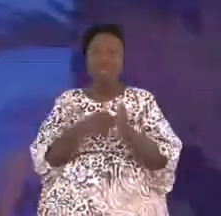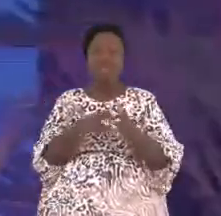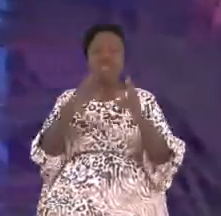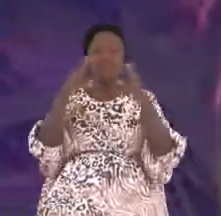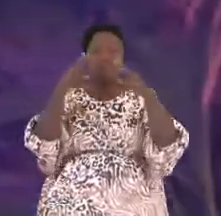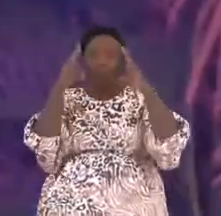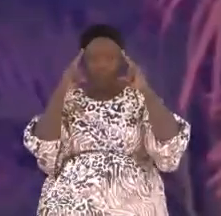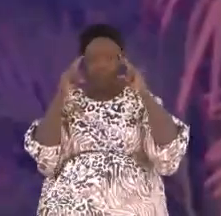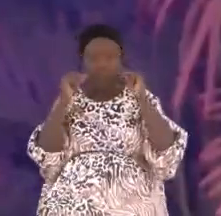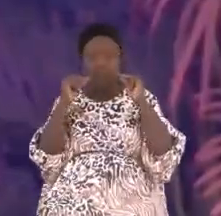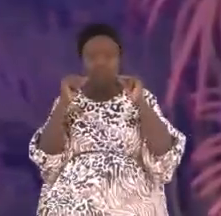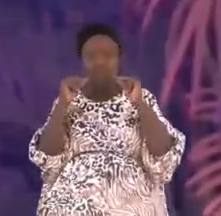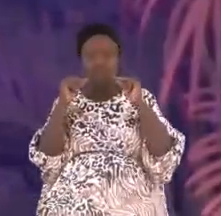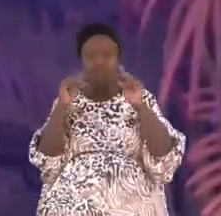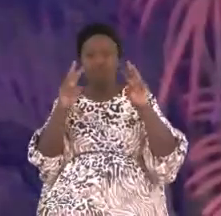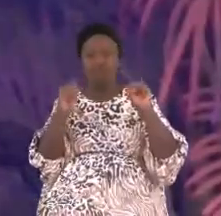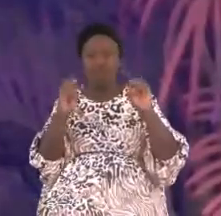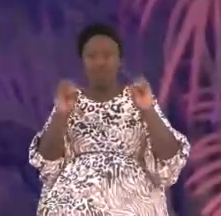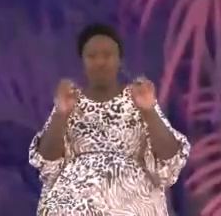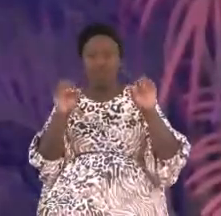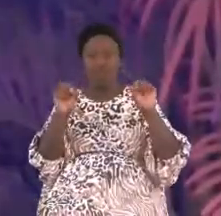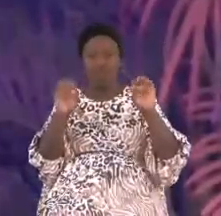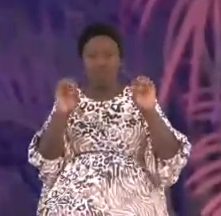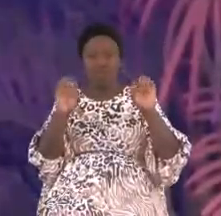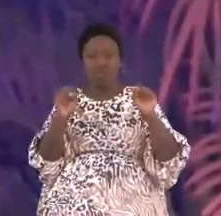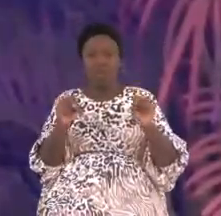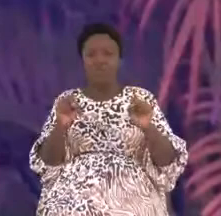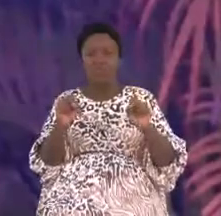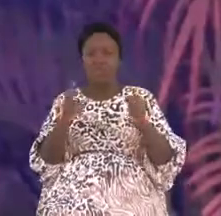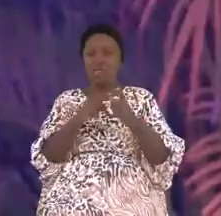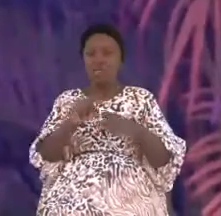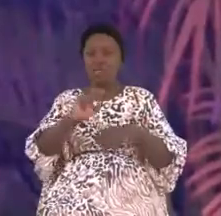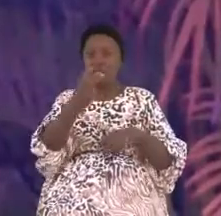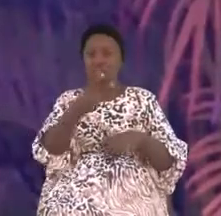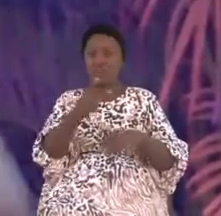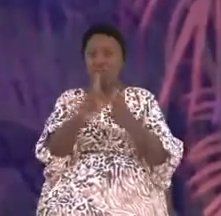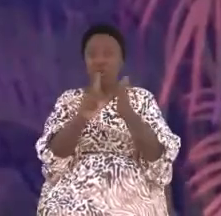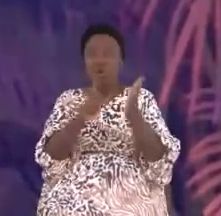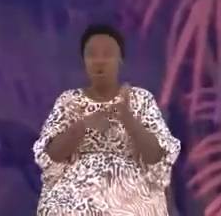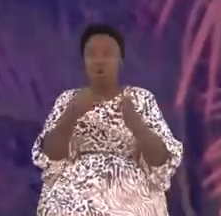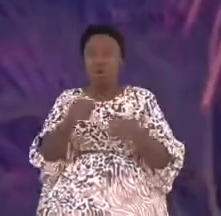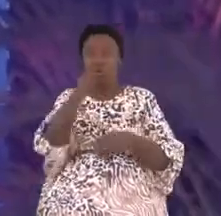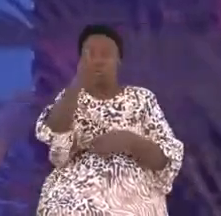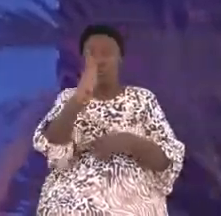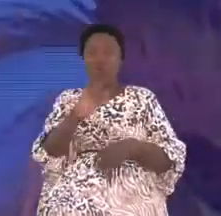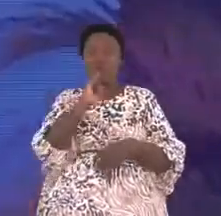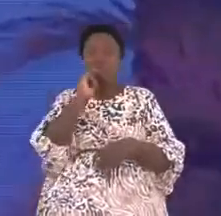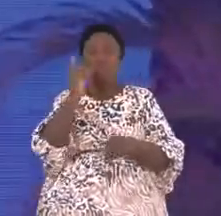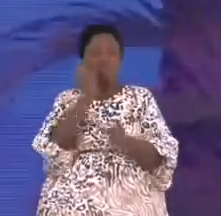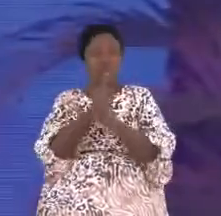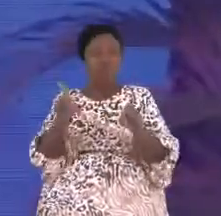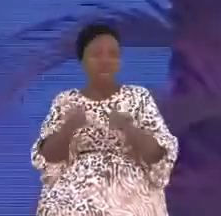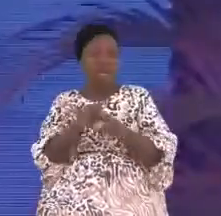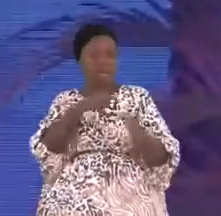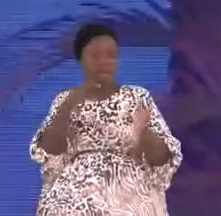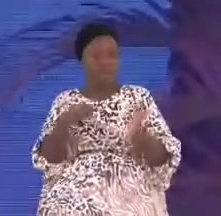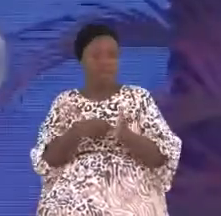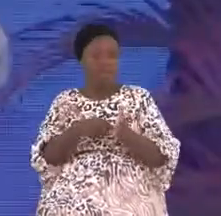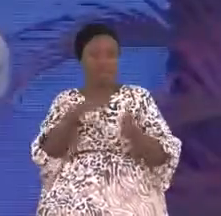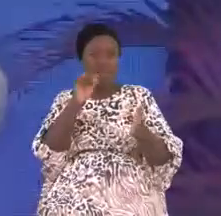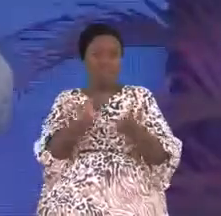second law of god is like unto this thou shall love thy neighbor